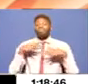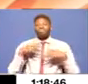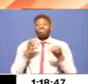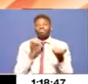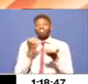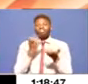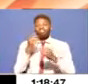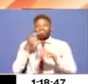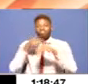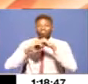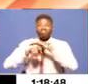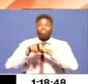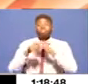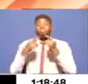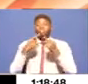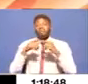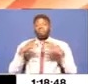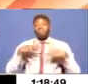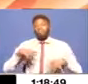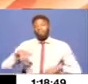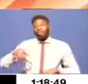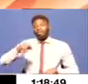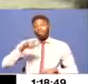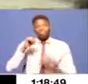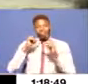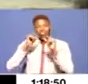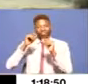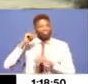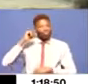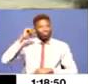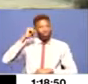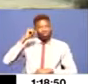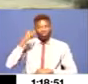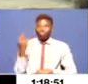in what locals have termed as a political gimmick.